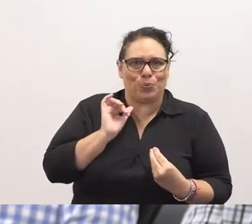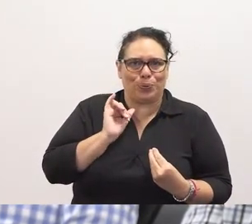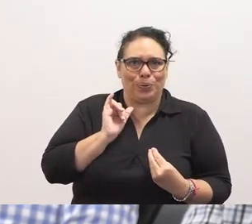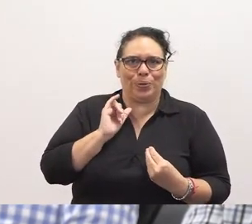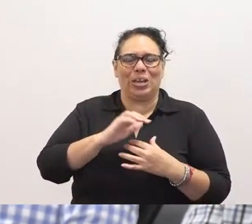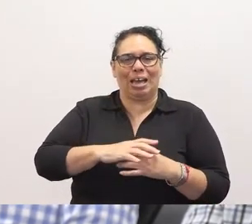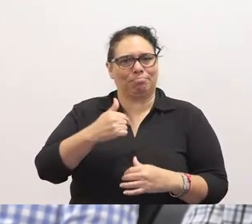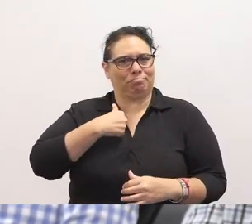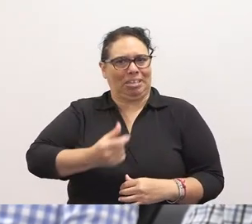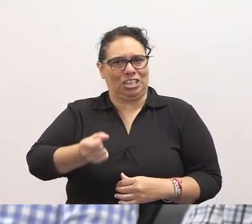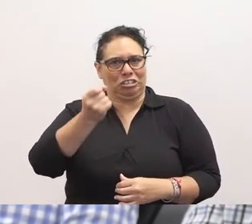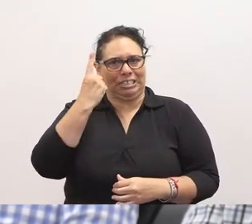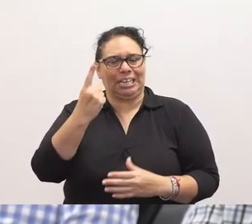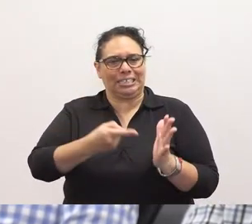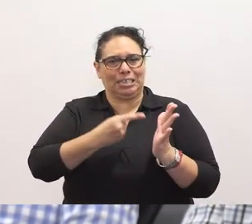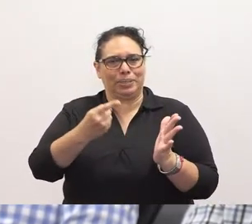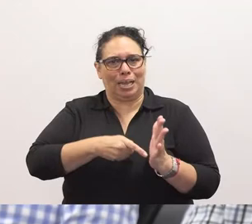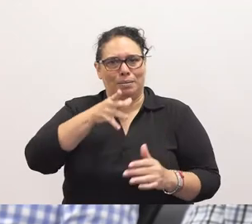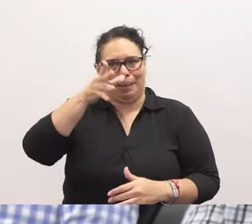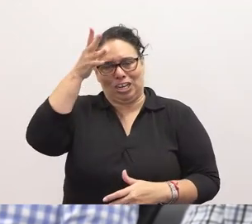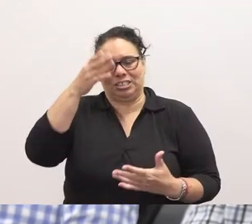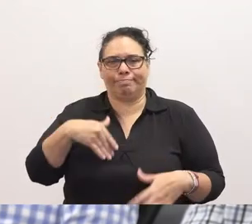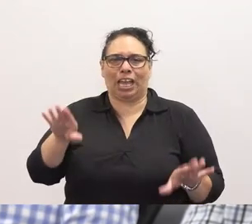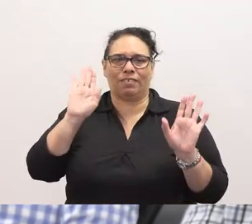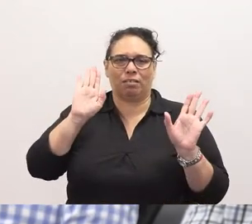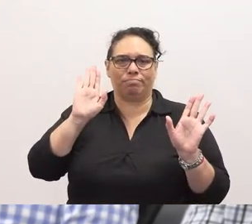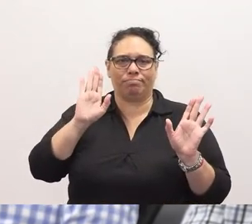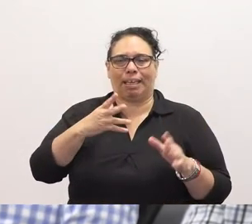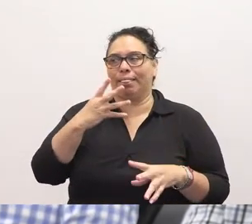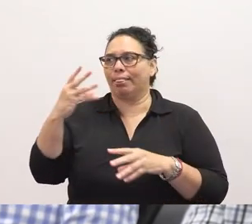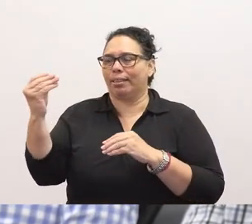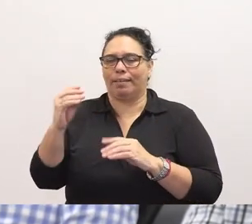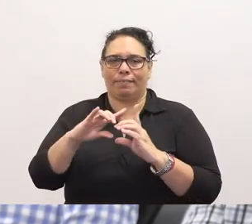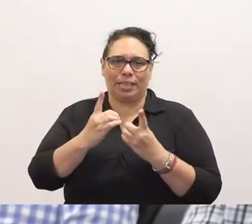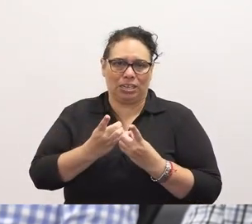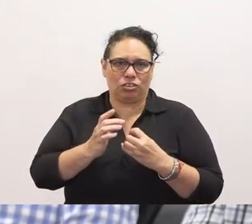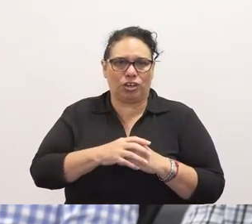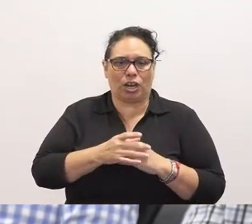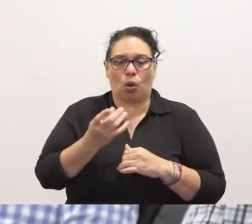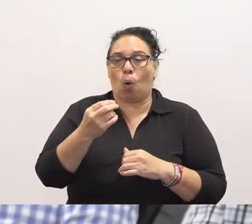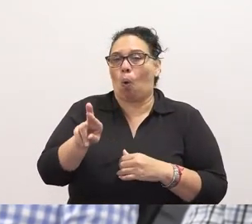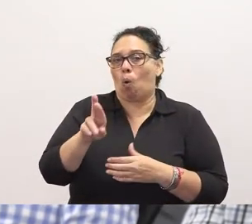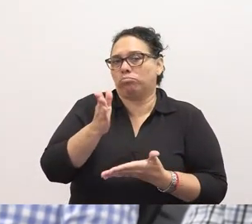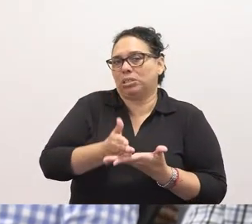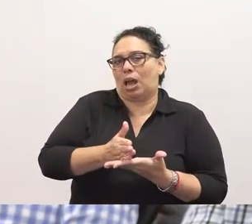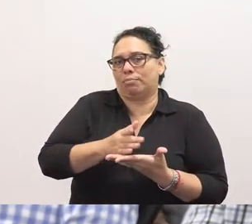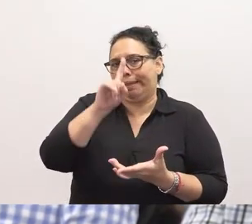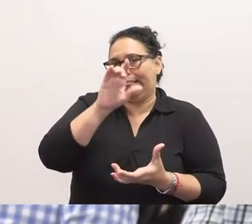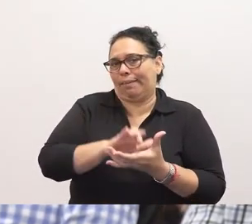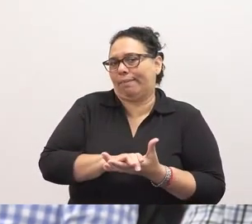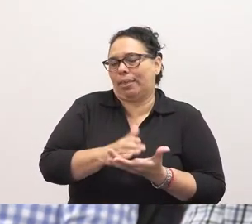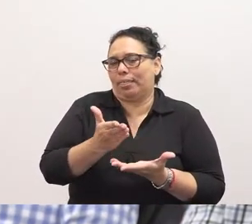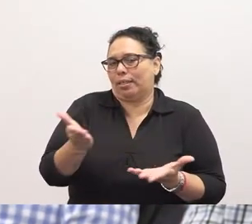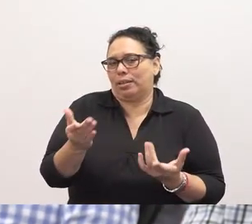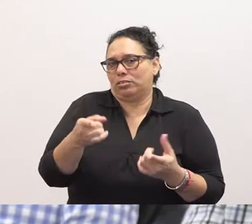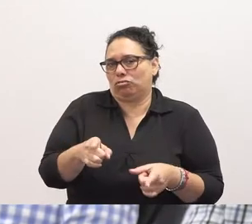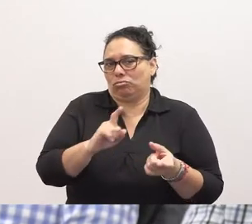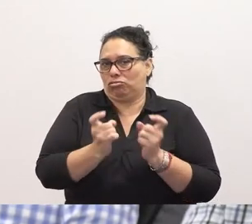And I understand why sometimes parents give up and leave the district or they stop believing that things will ever